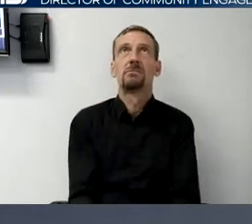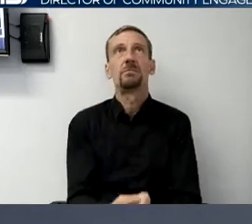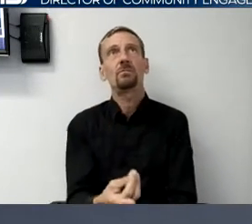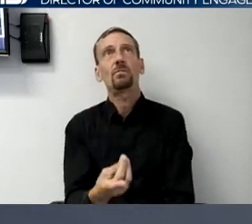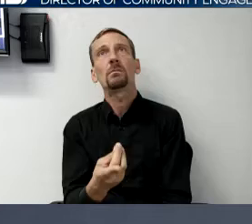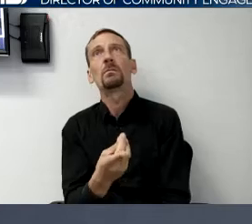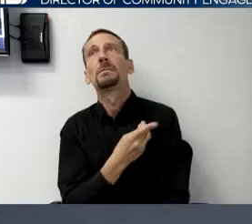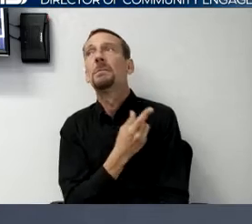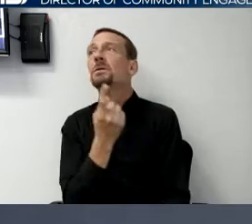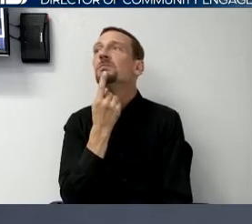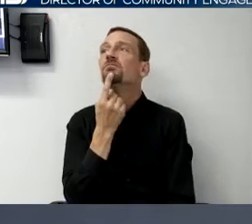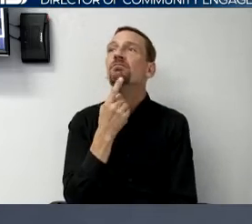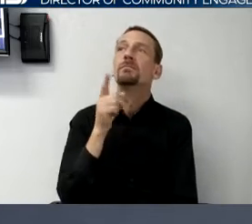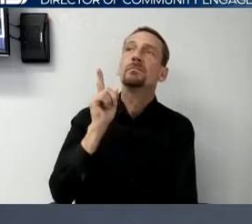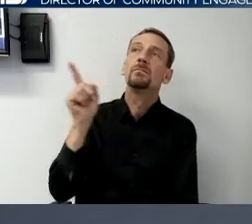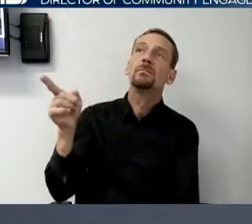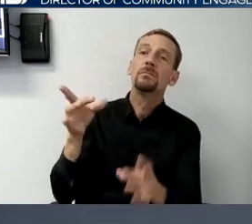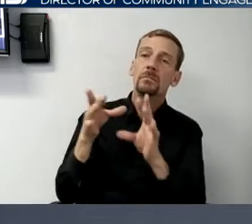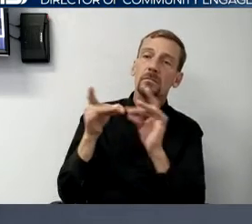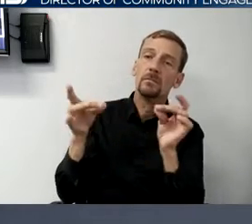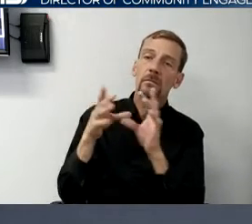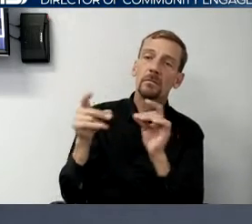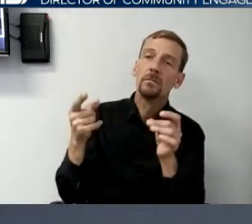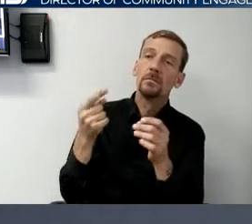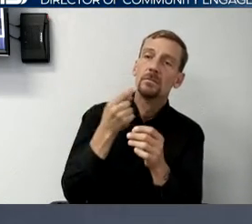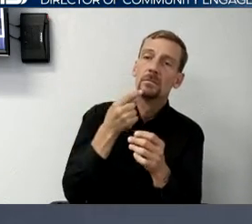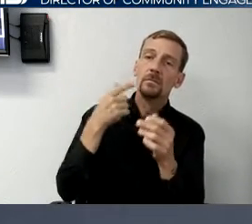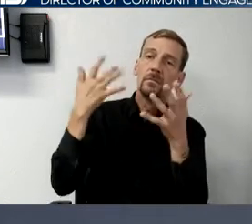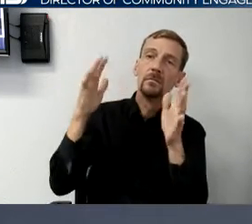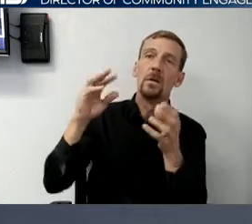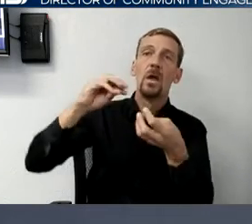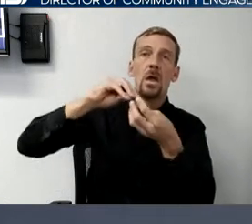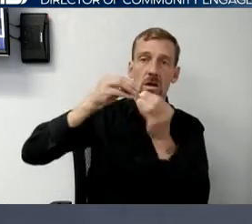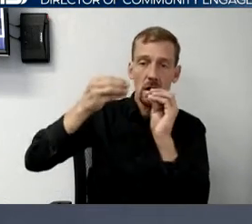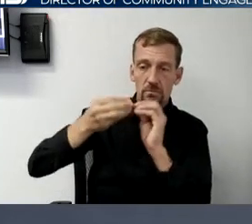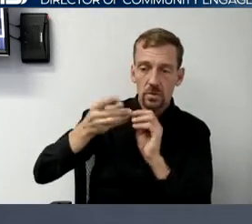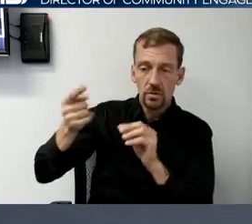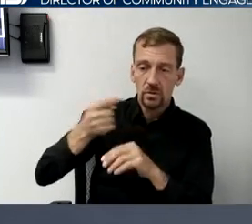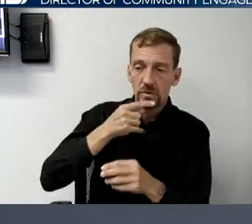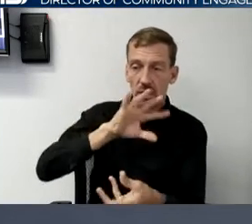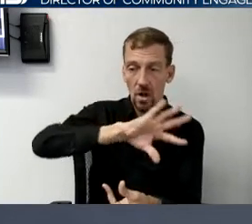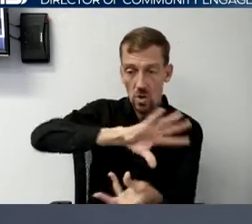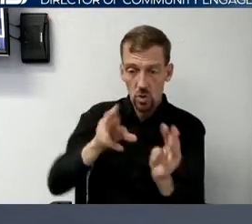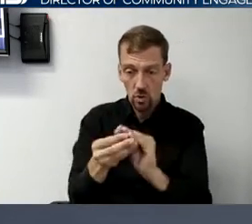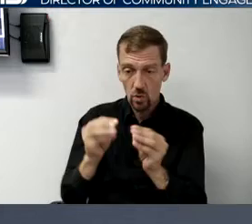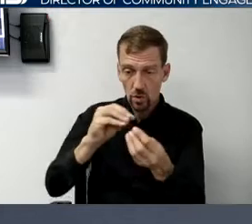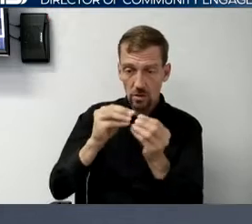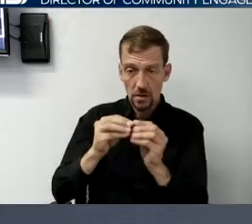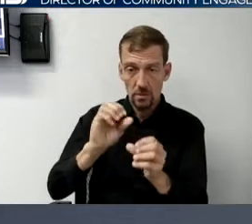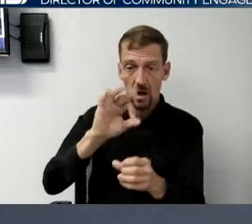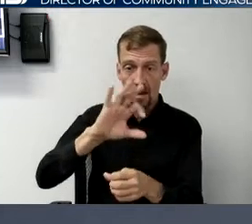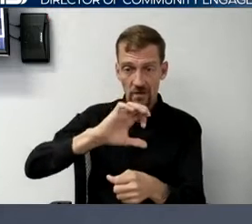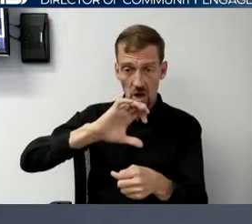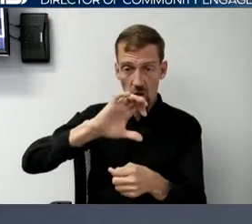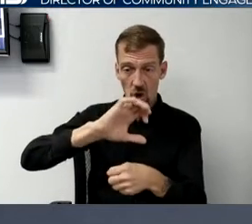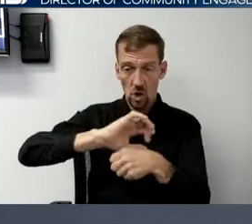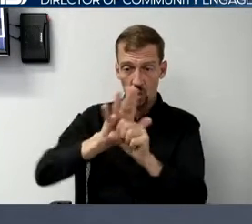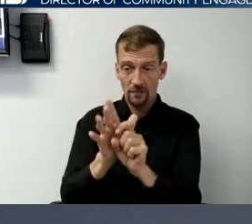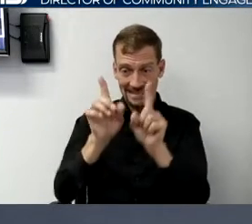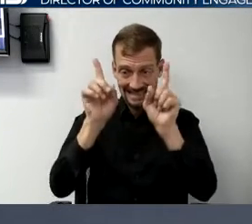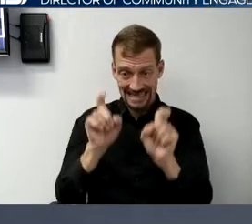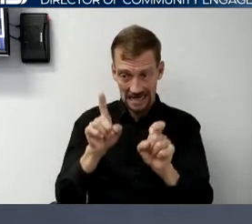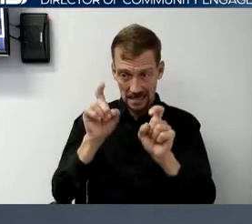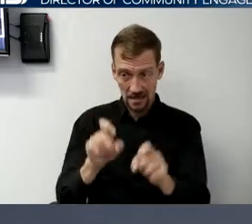you mentioned, I believe, in your opening when you were talking about the numbers, you mentioned the total number of COVID tests that Kaweah